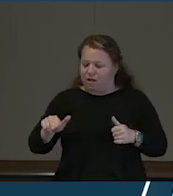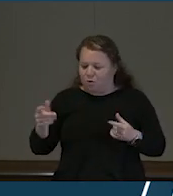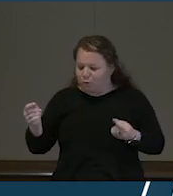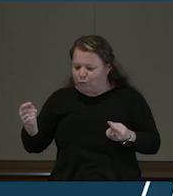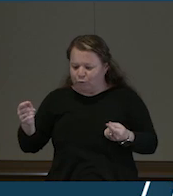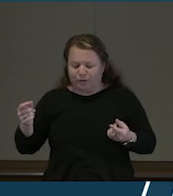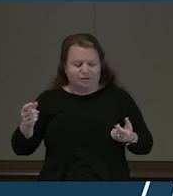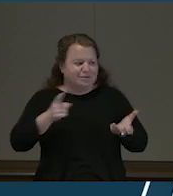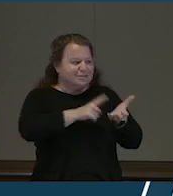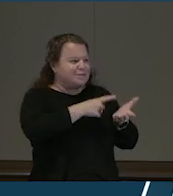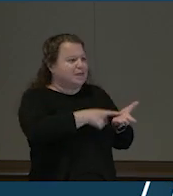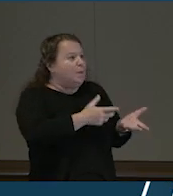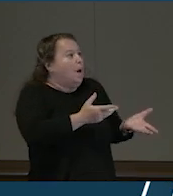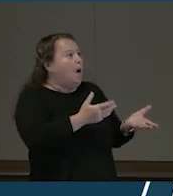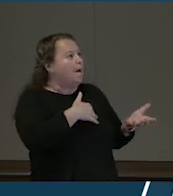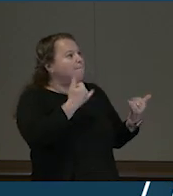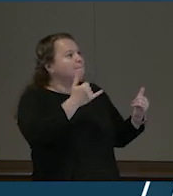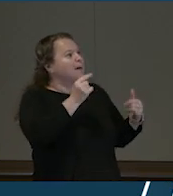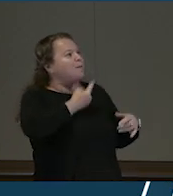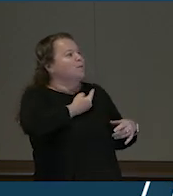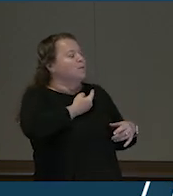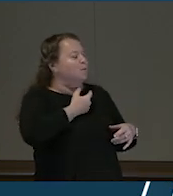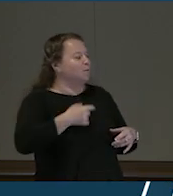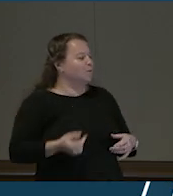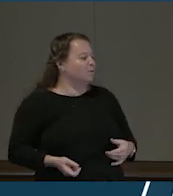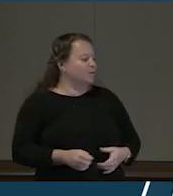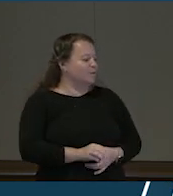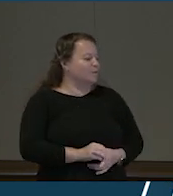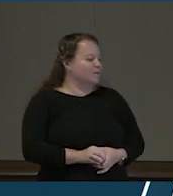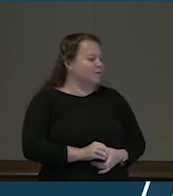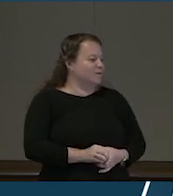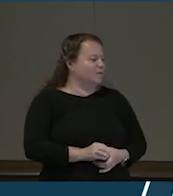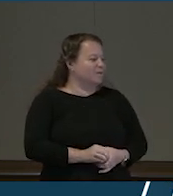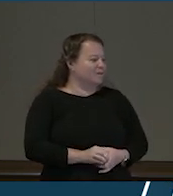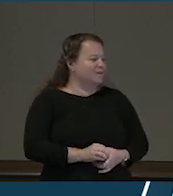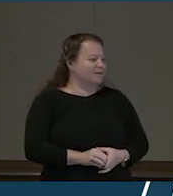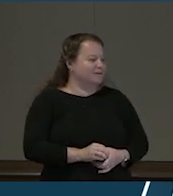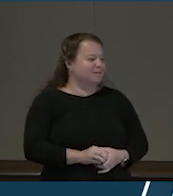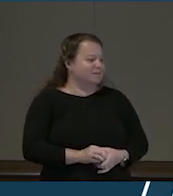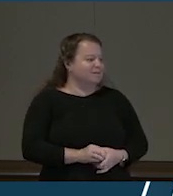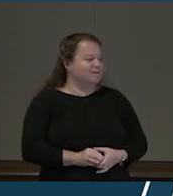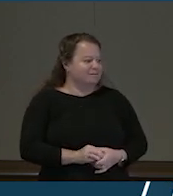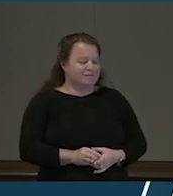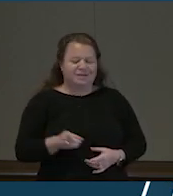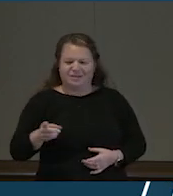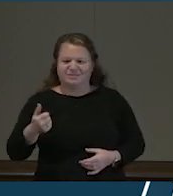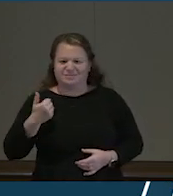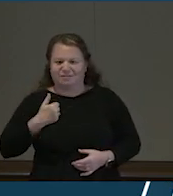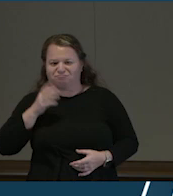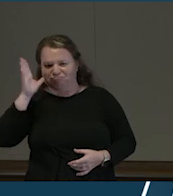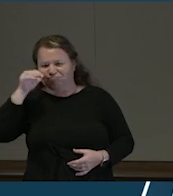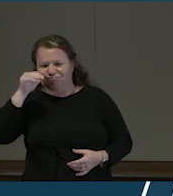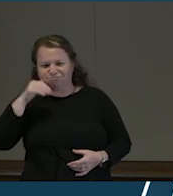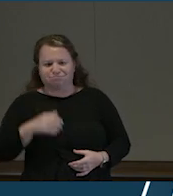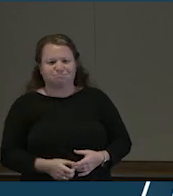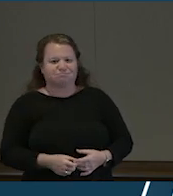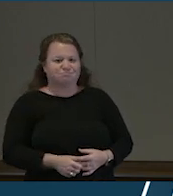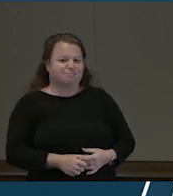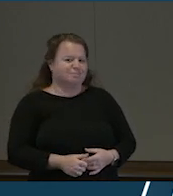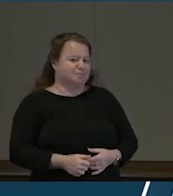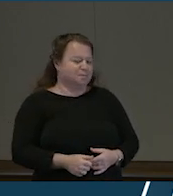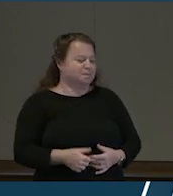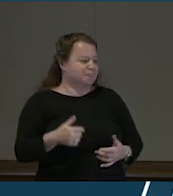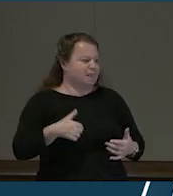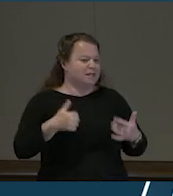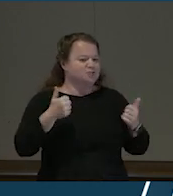like, I'm playing by myself. Right. Yeah, that's I'm okay. Like, okay. Right to self-determination. Yeah, but I do try